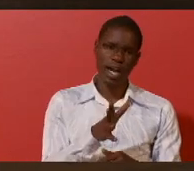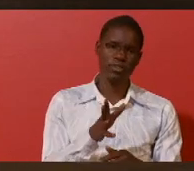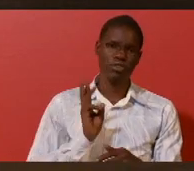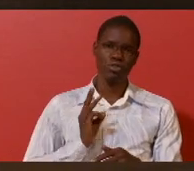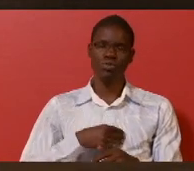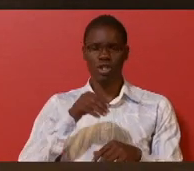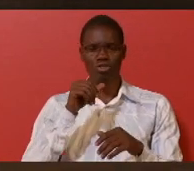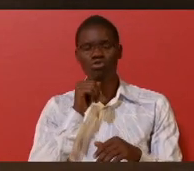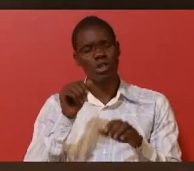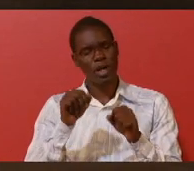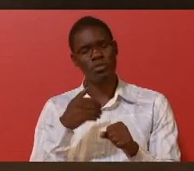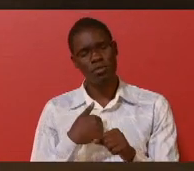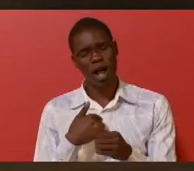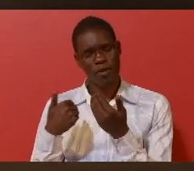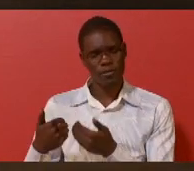children.